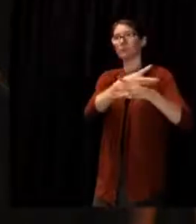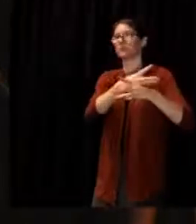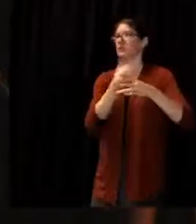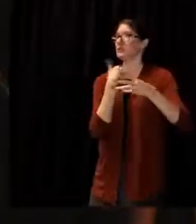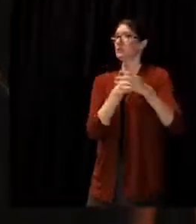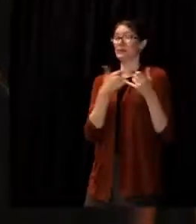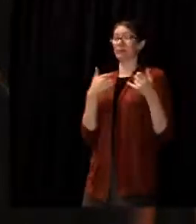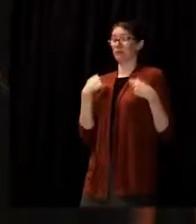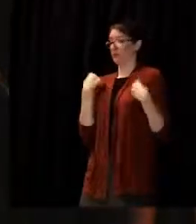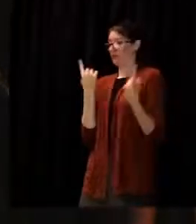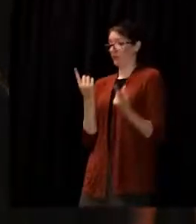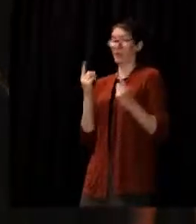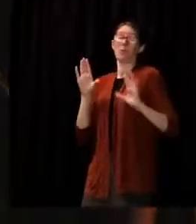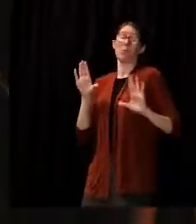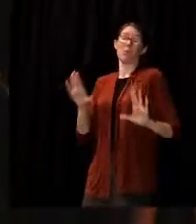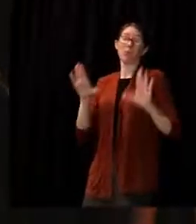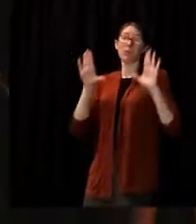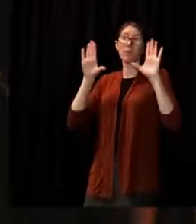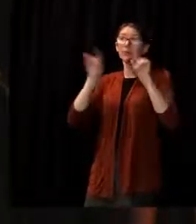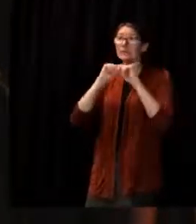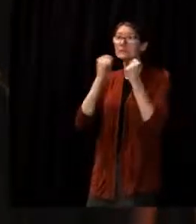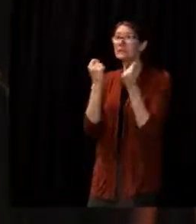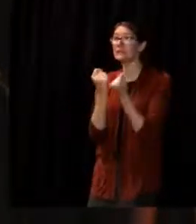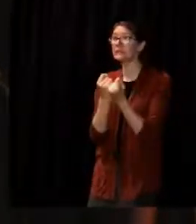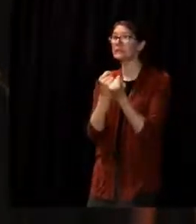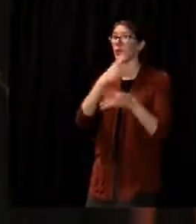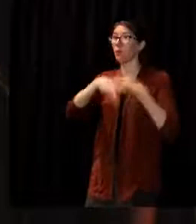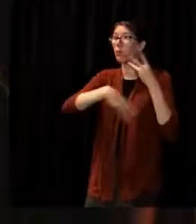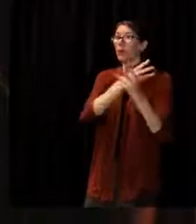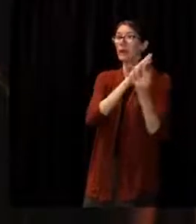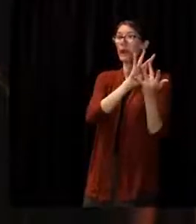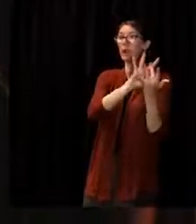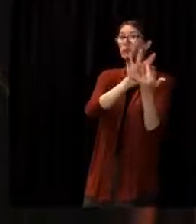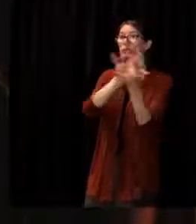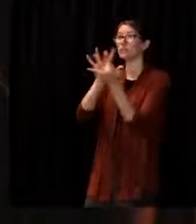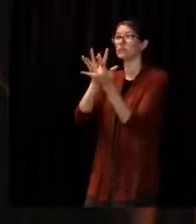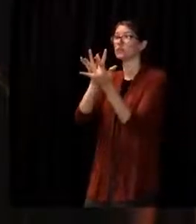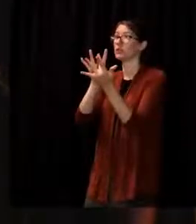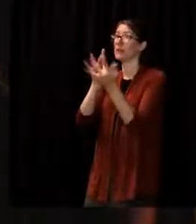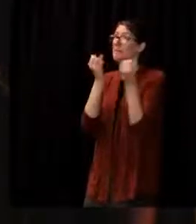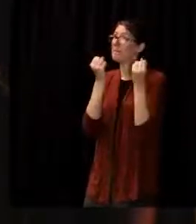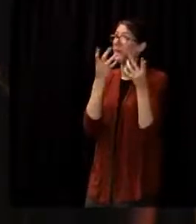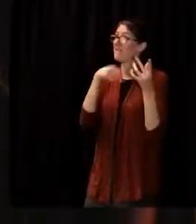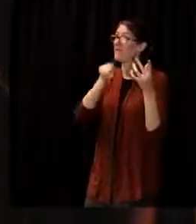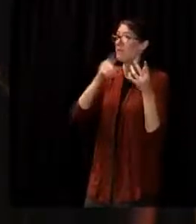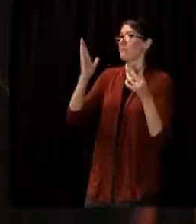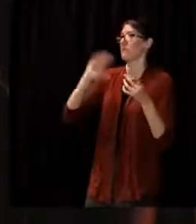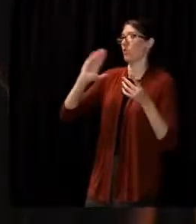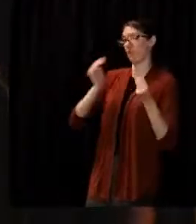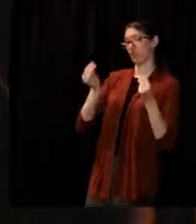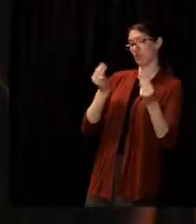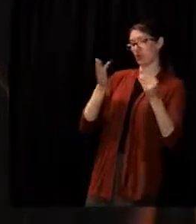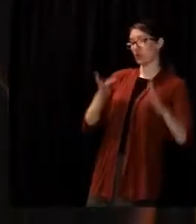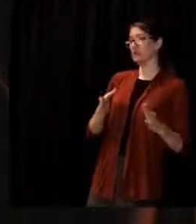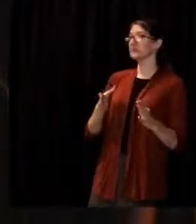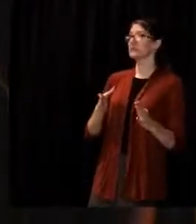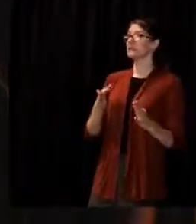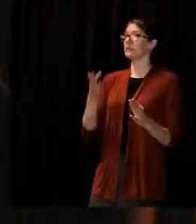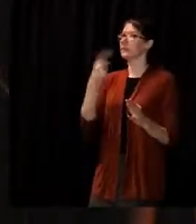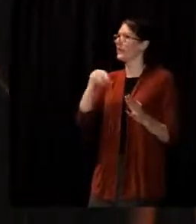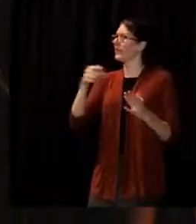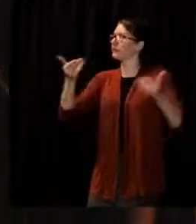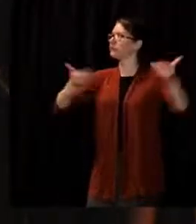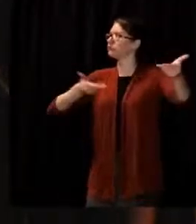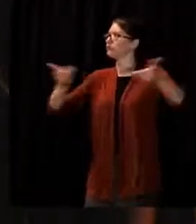a fantastic team for our world outreach, a number of them having been former missionaries, but some of them, not so much that, but they bring in